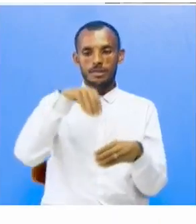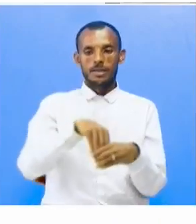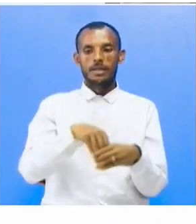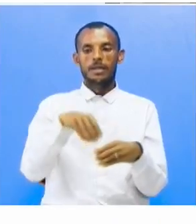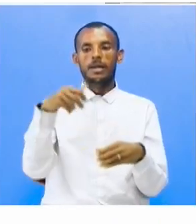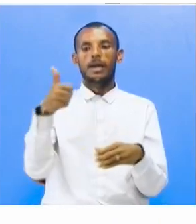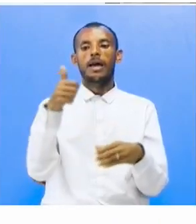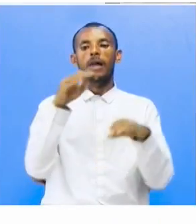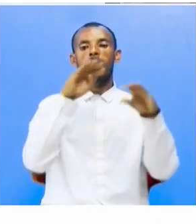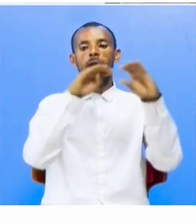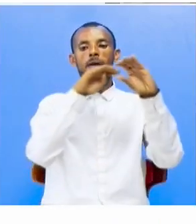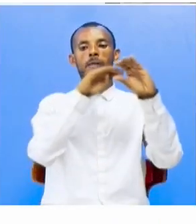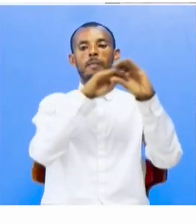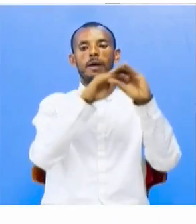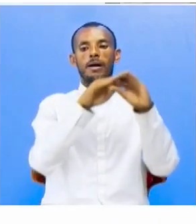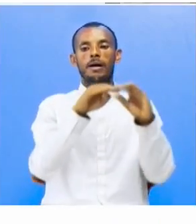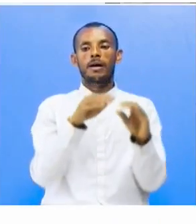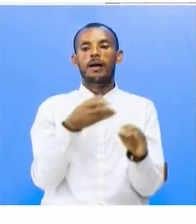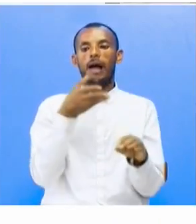at a rate of